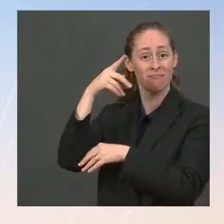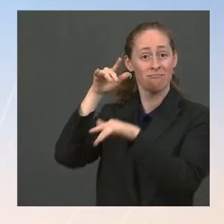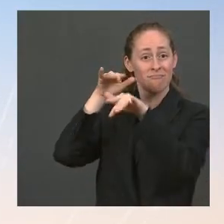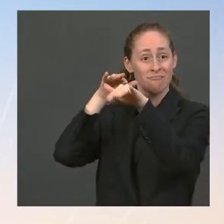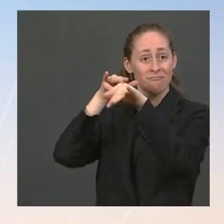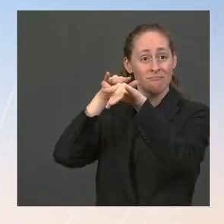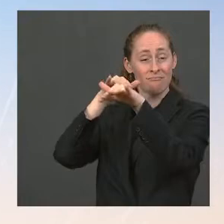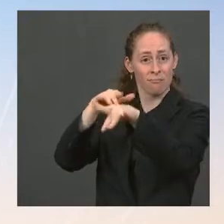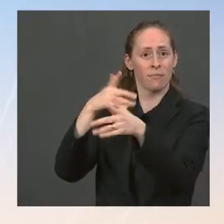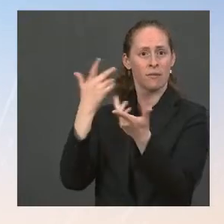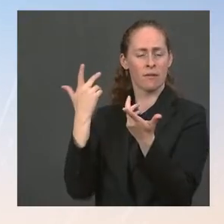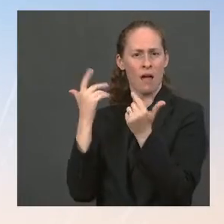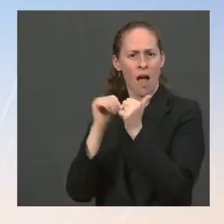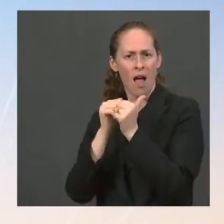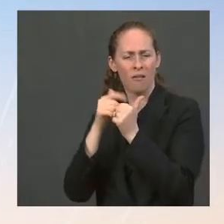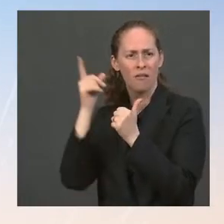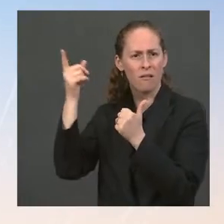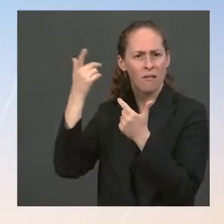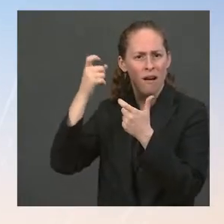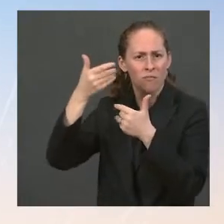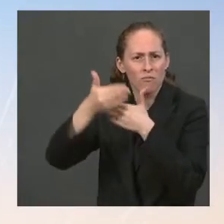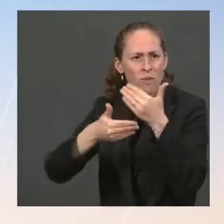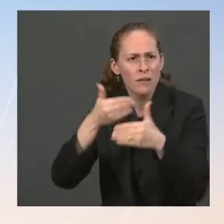process, and So